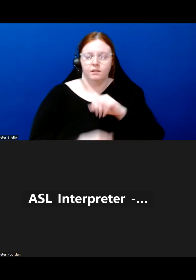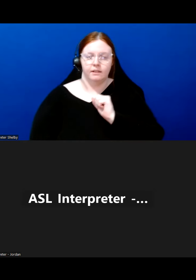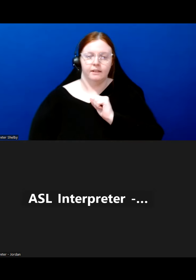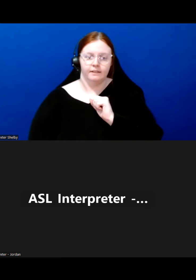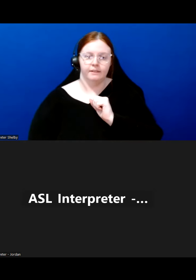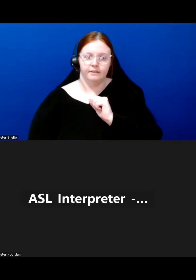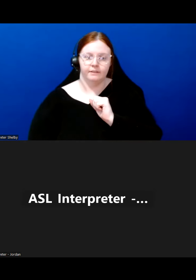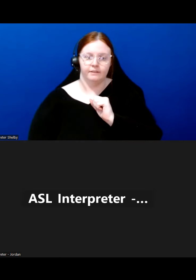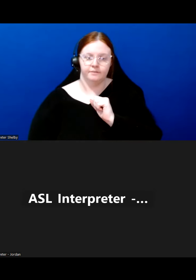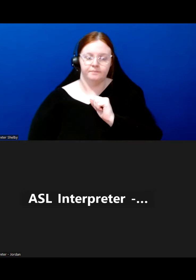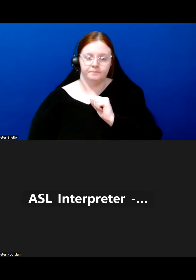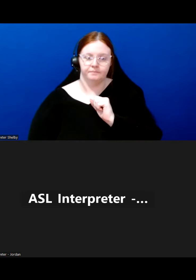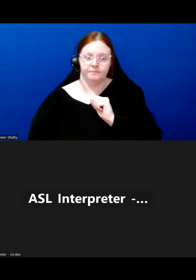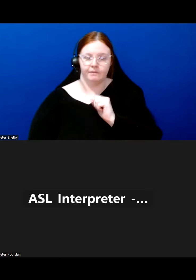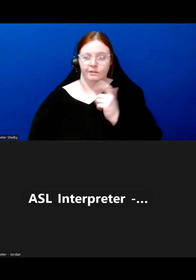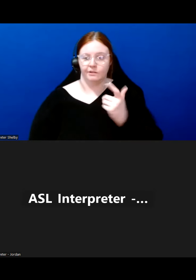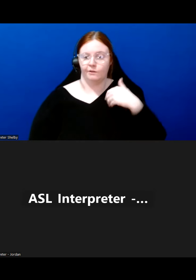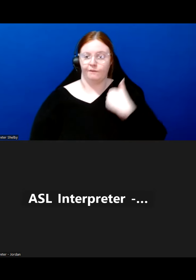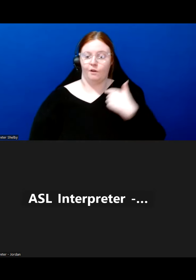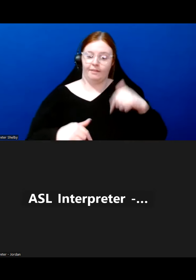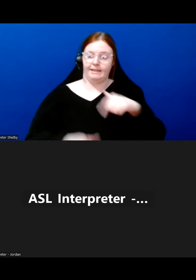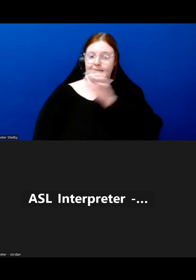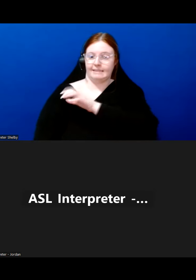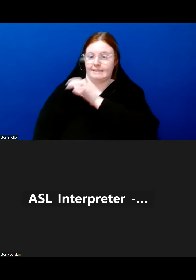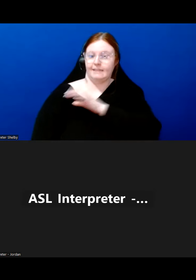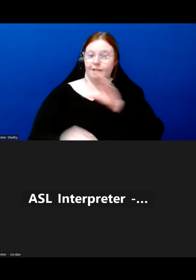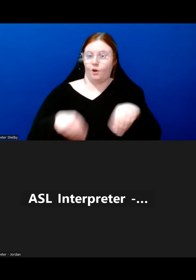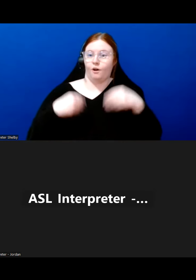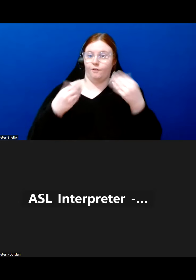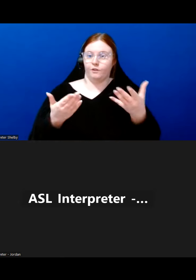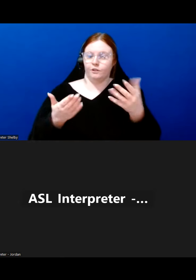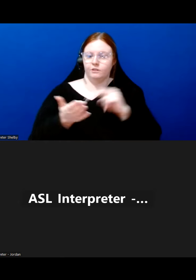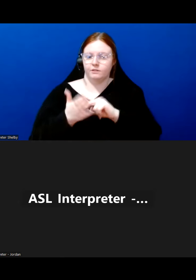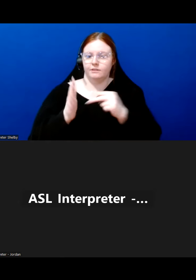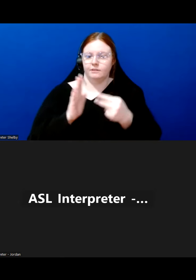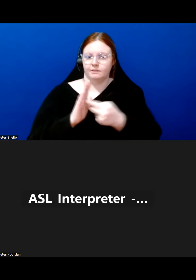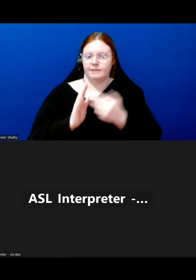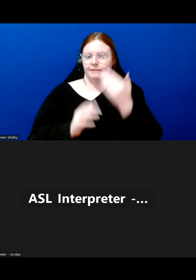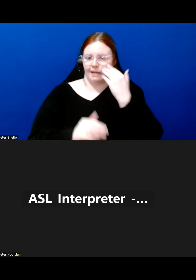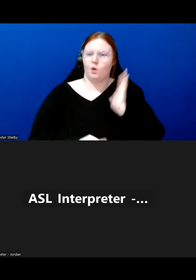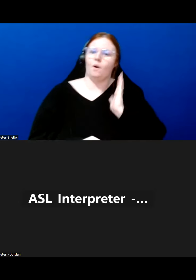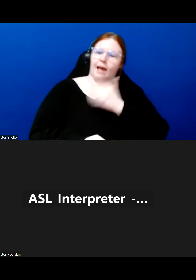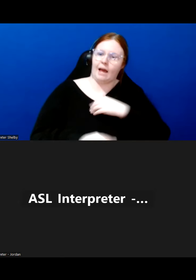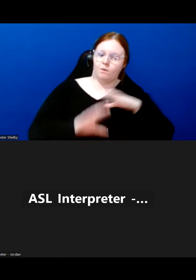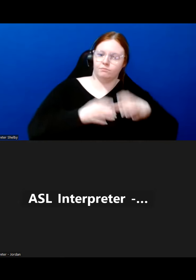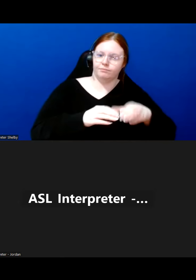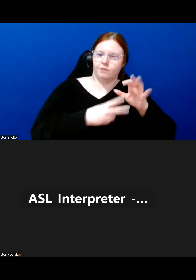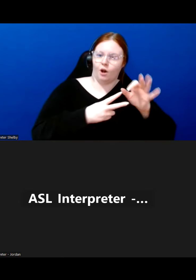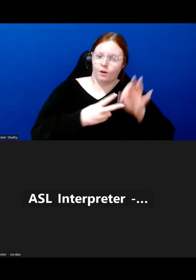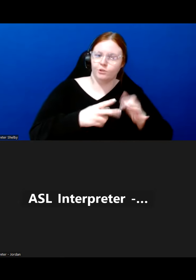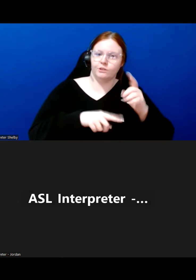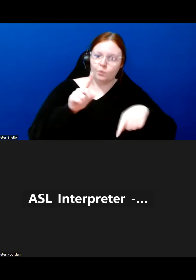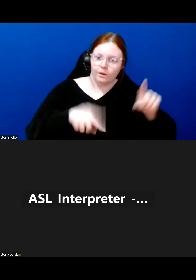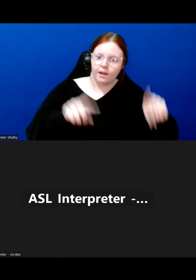as a clinic that offers that, I can really only speak to our packages and what our ranges